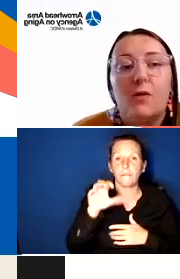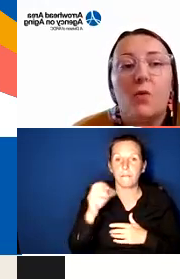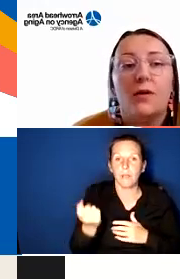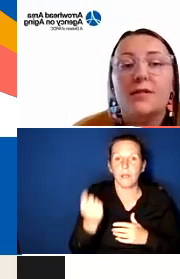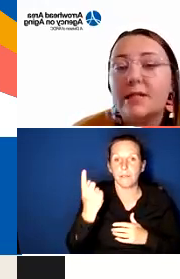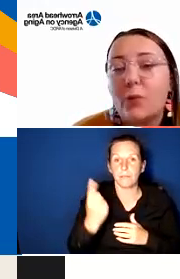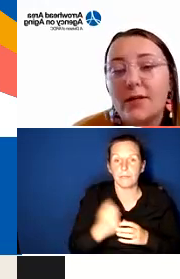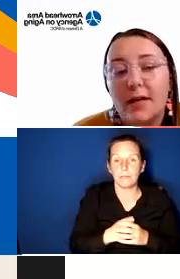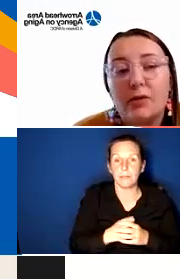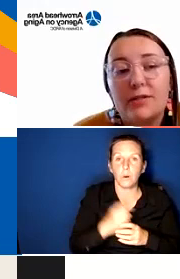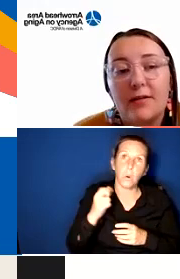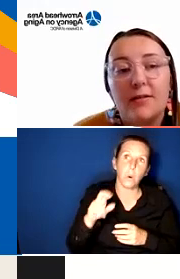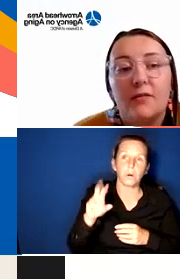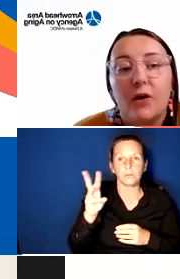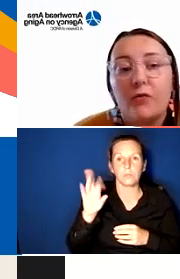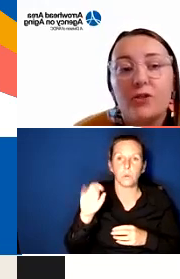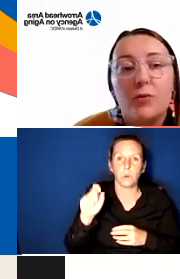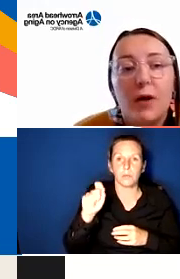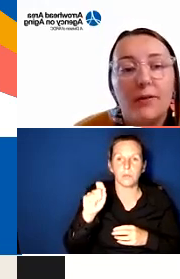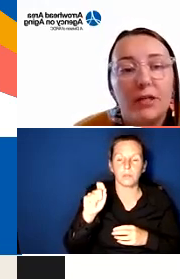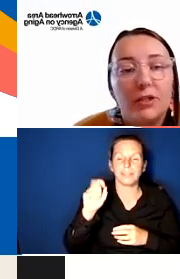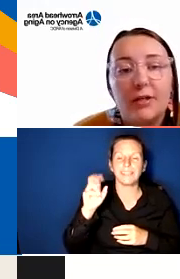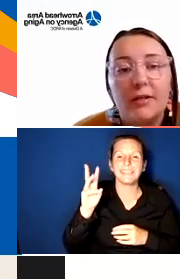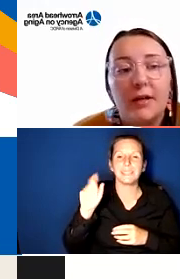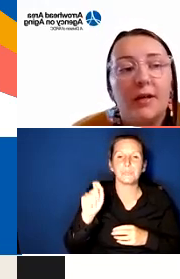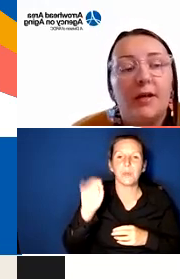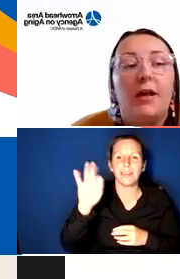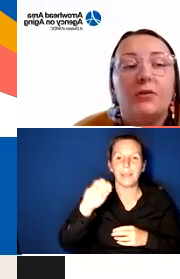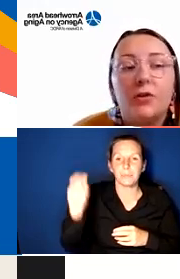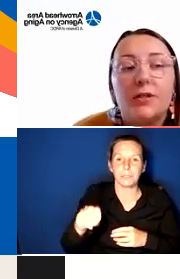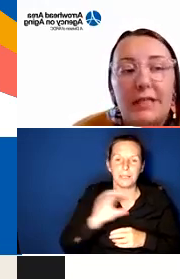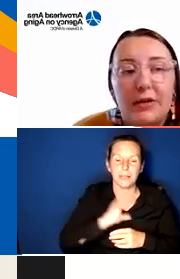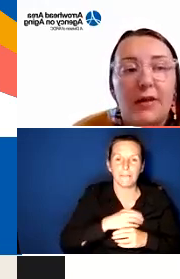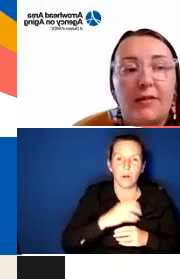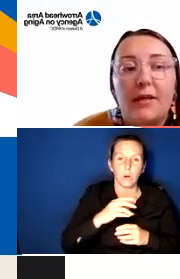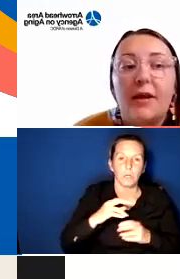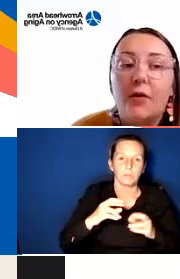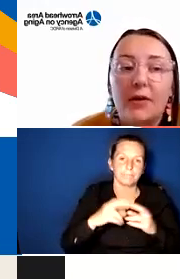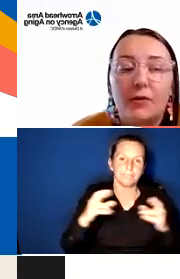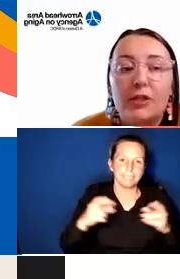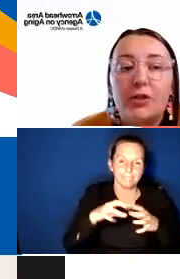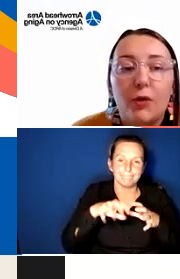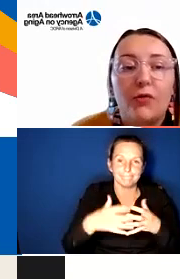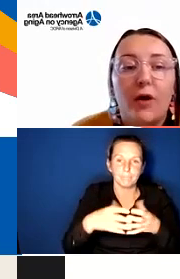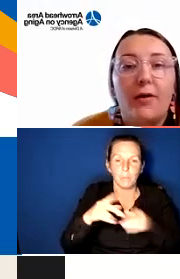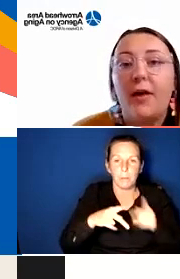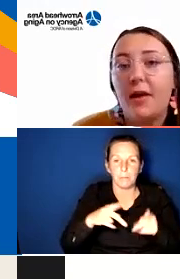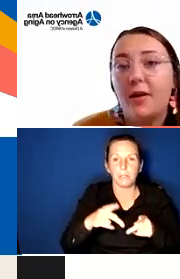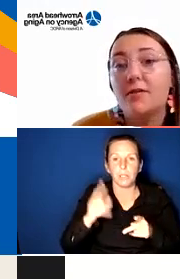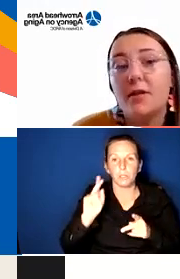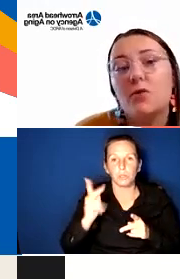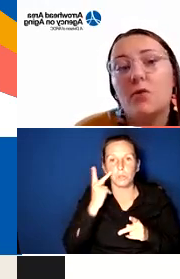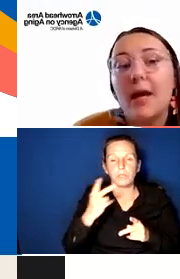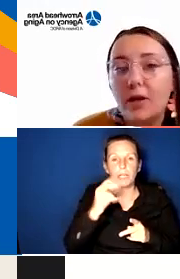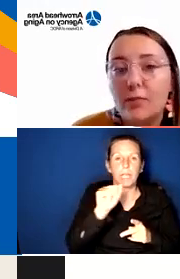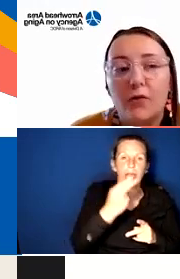22,511, or 6.9% of our regional population. And you'll notice here that the Arrowhead regional profile and